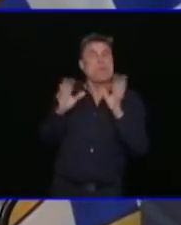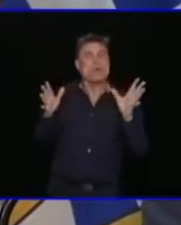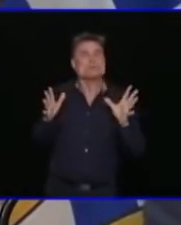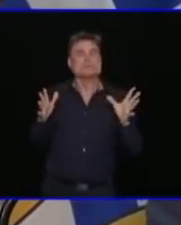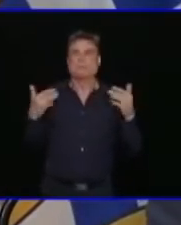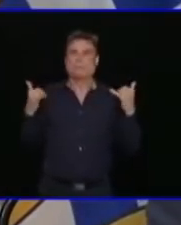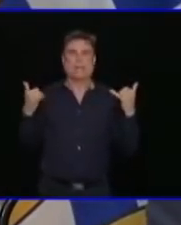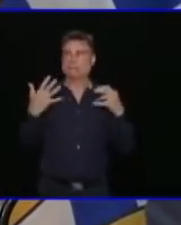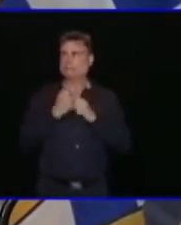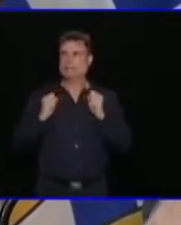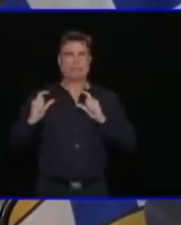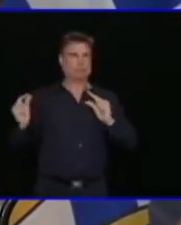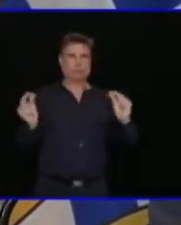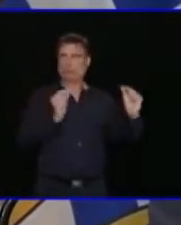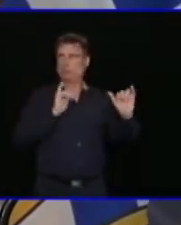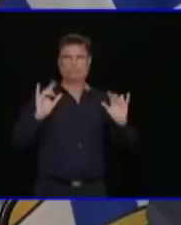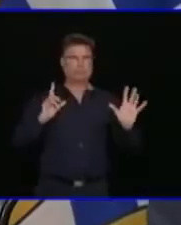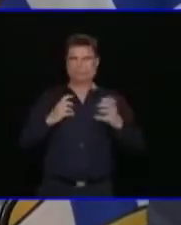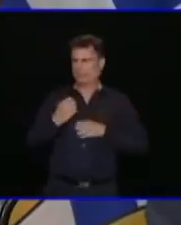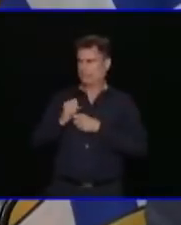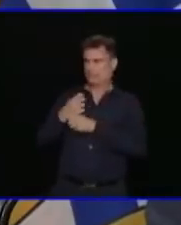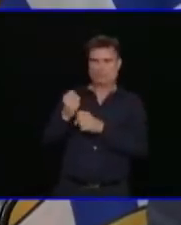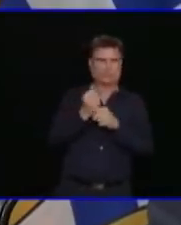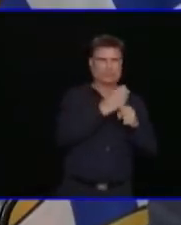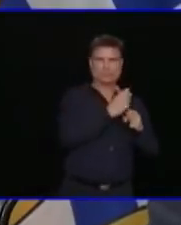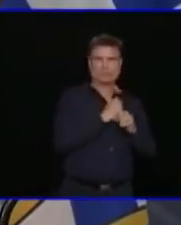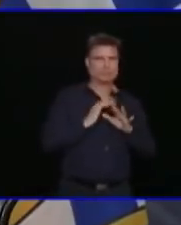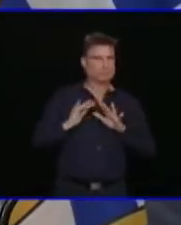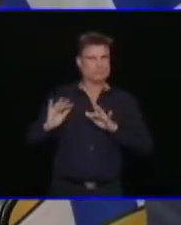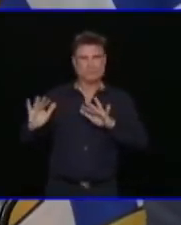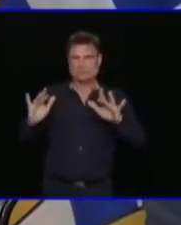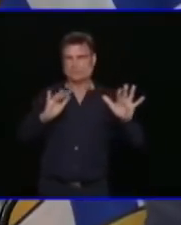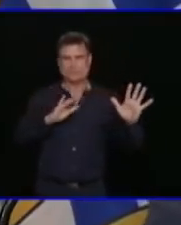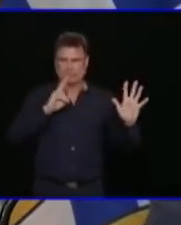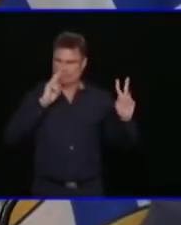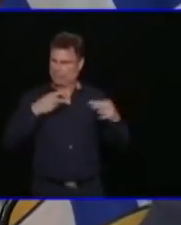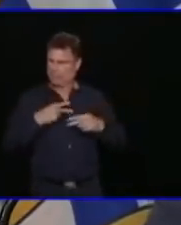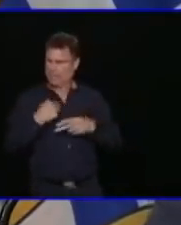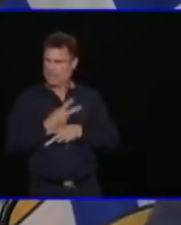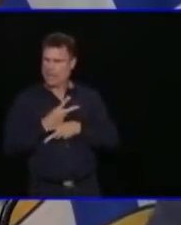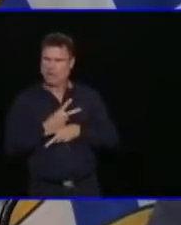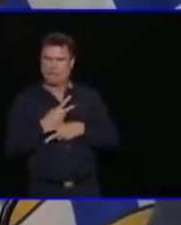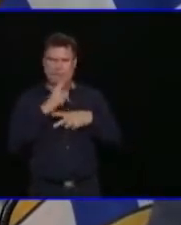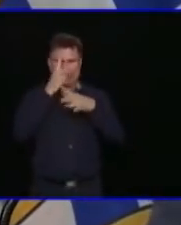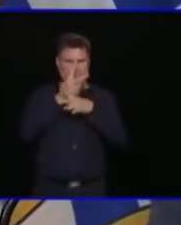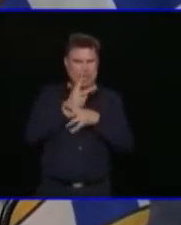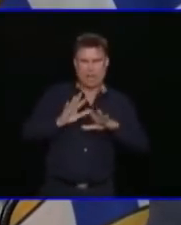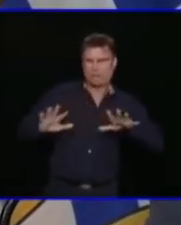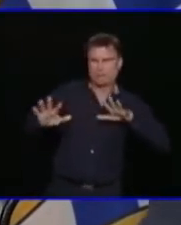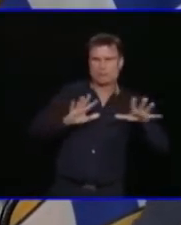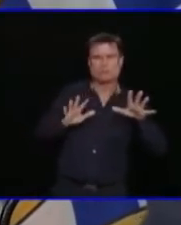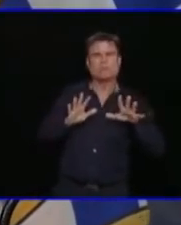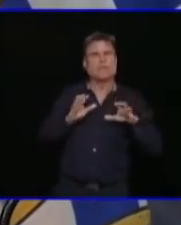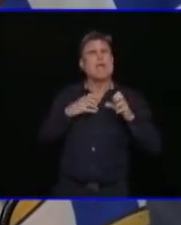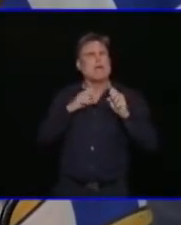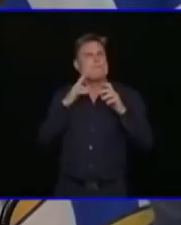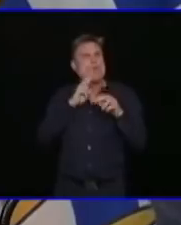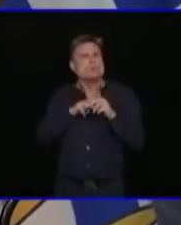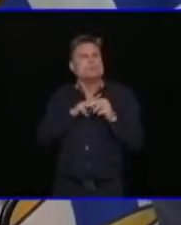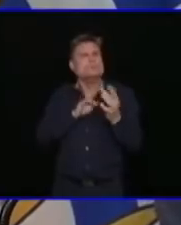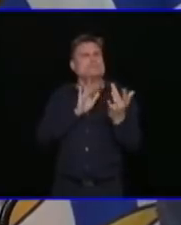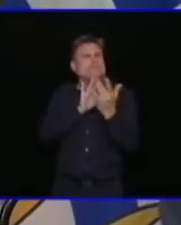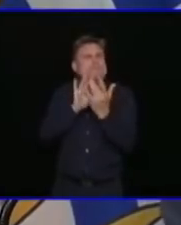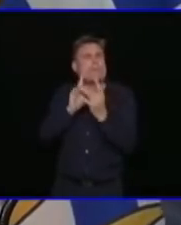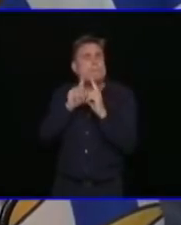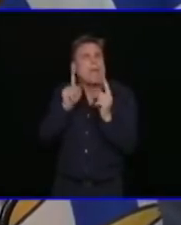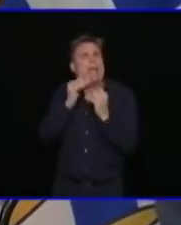need. We have those, the social connections, but also we can continue to have our economic restart. We just need to make